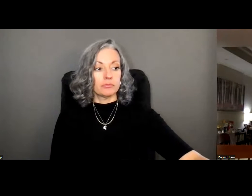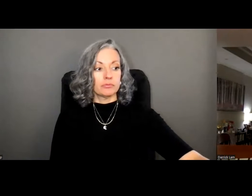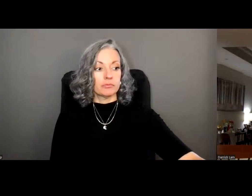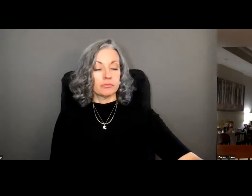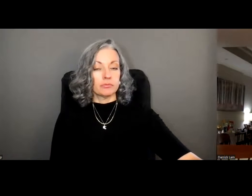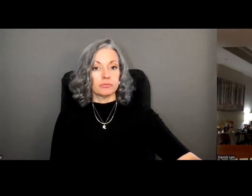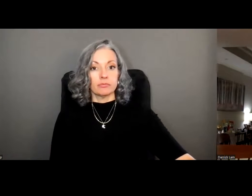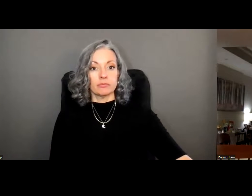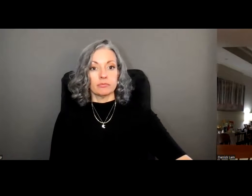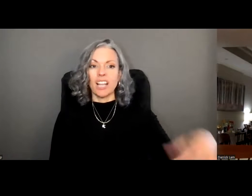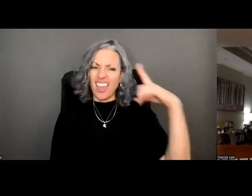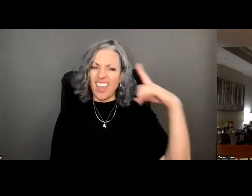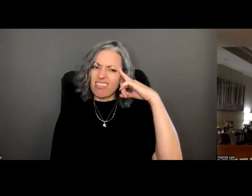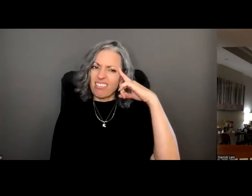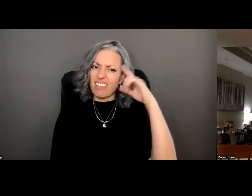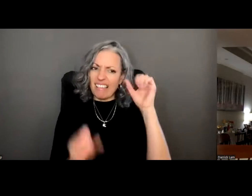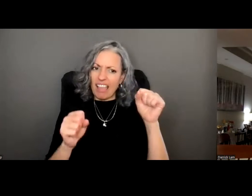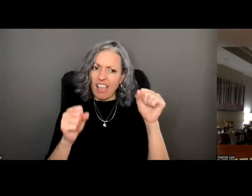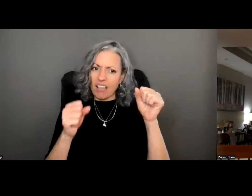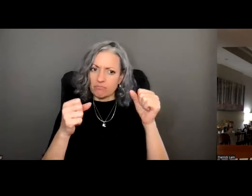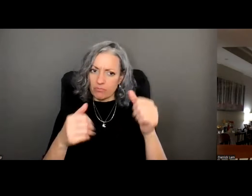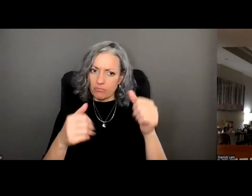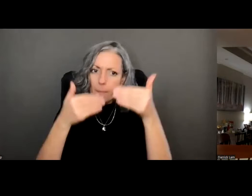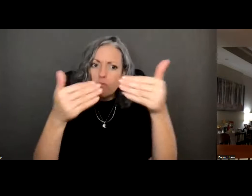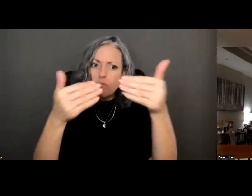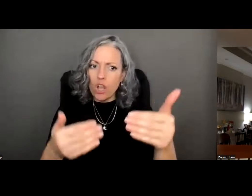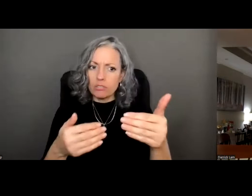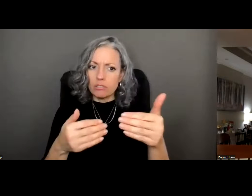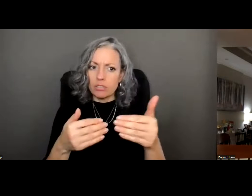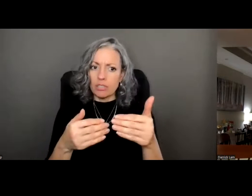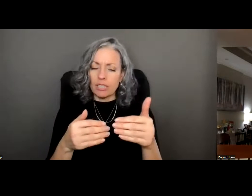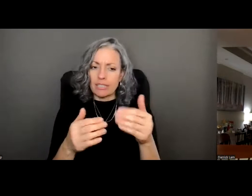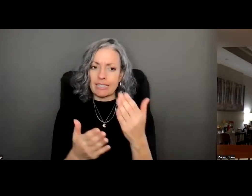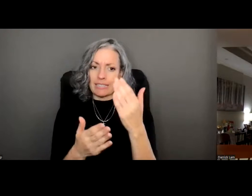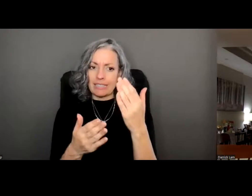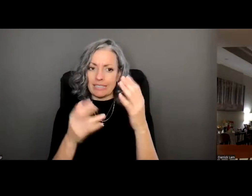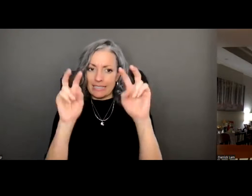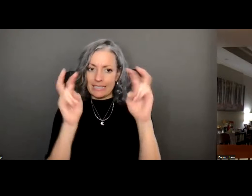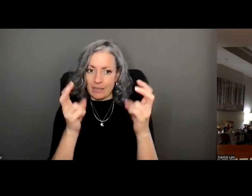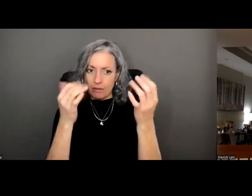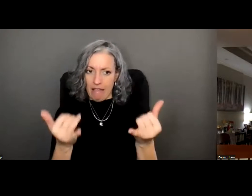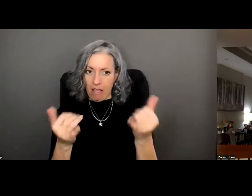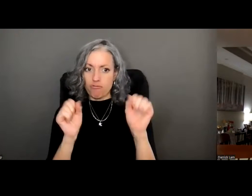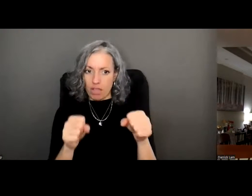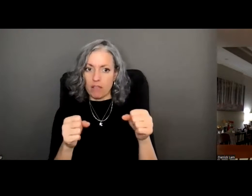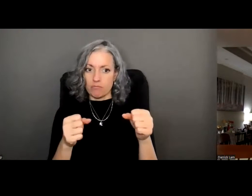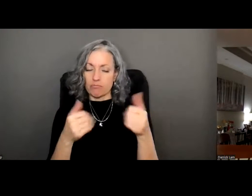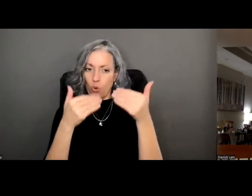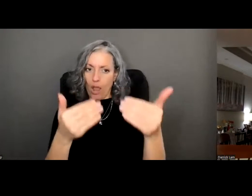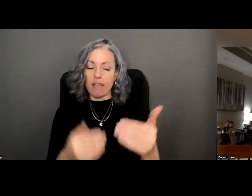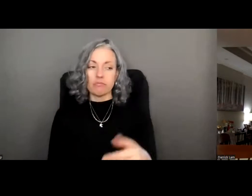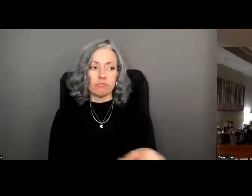Right, I think we can move on to the next topic because we have another segment for public comments right after